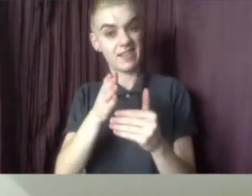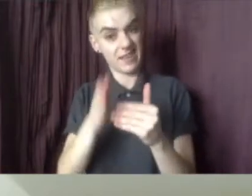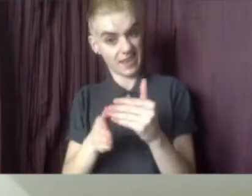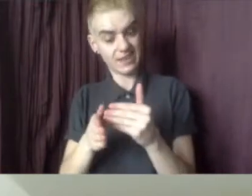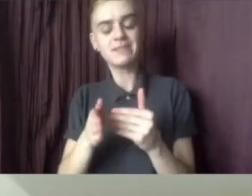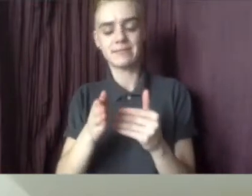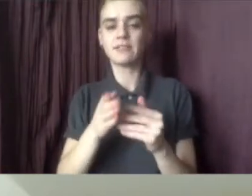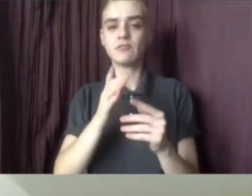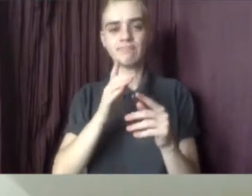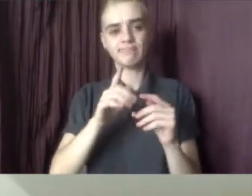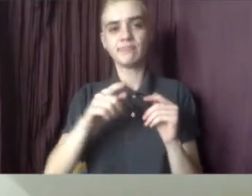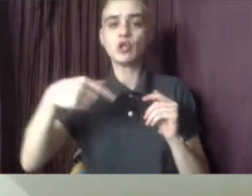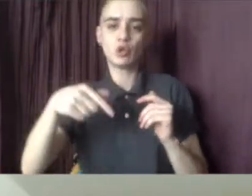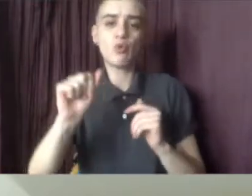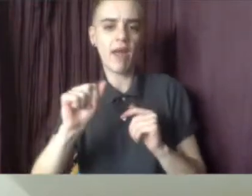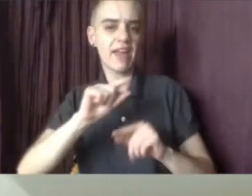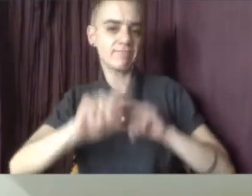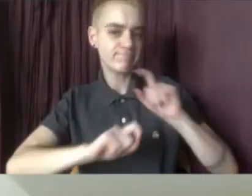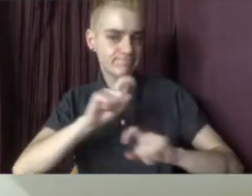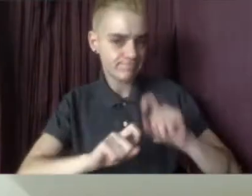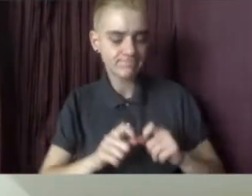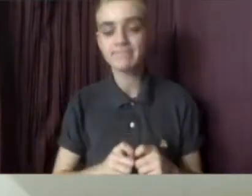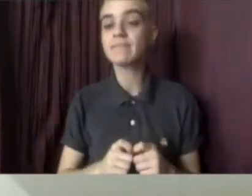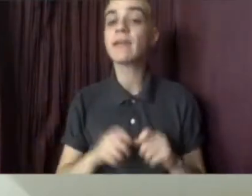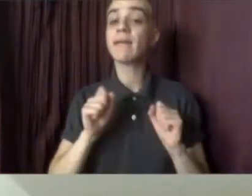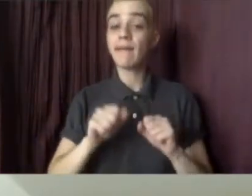established as soon as we can.